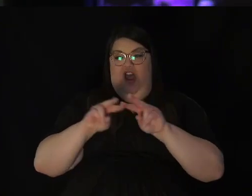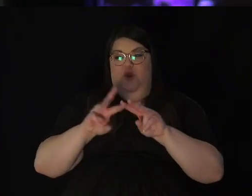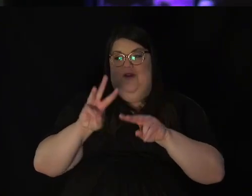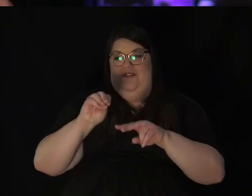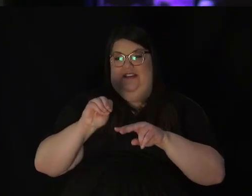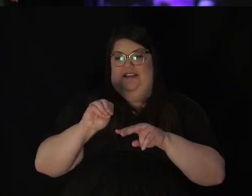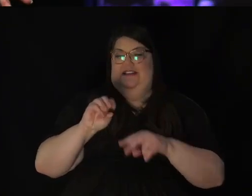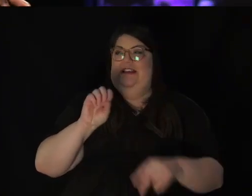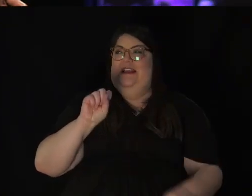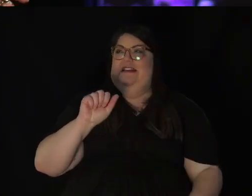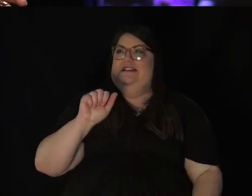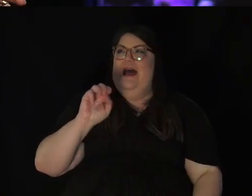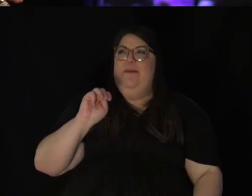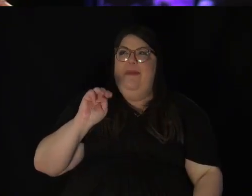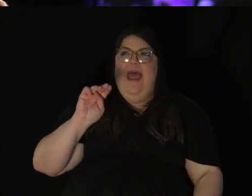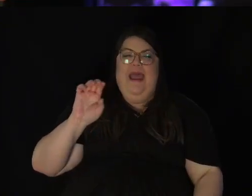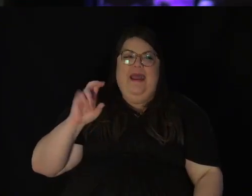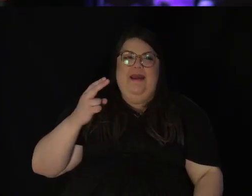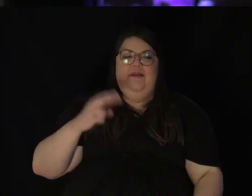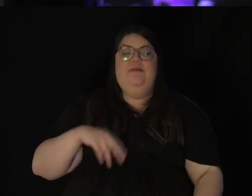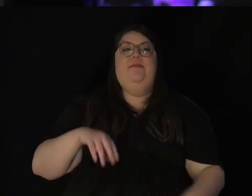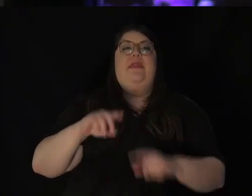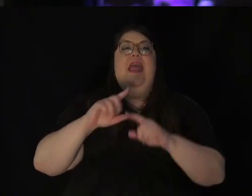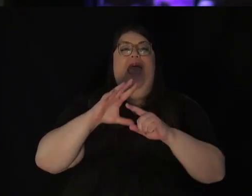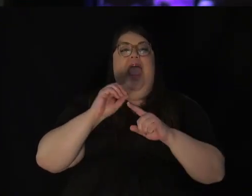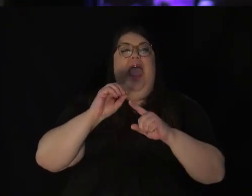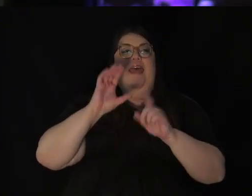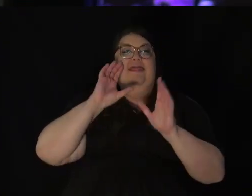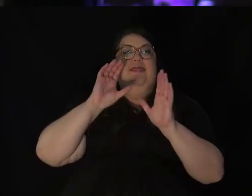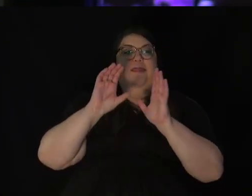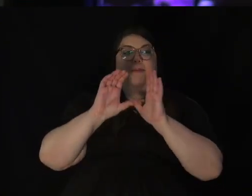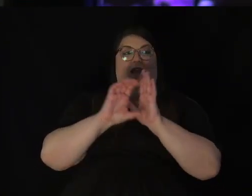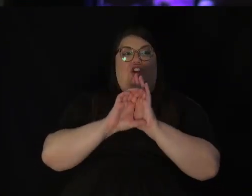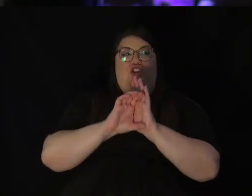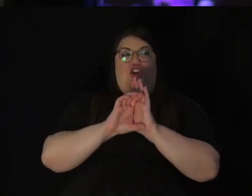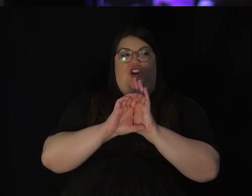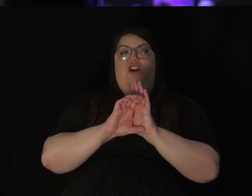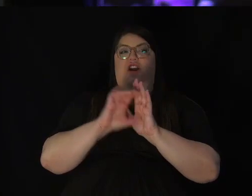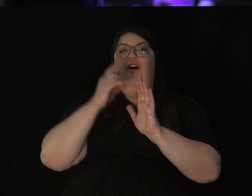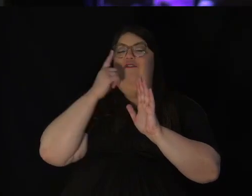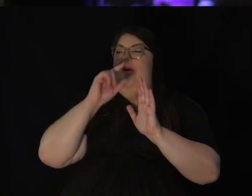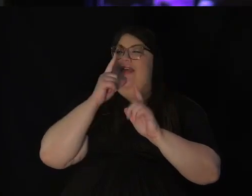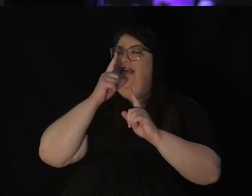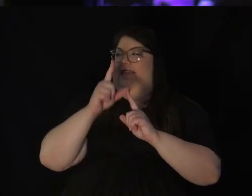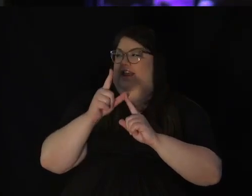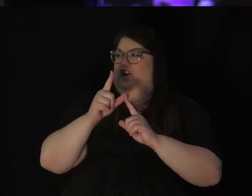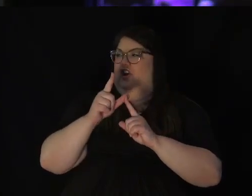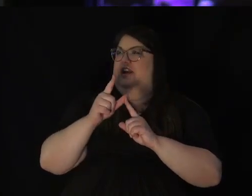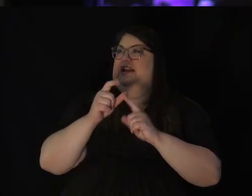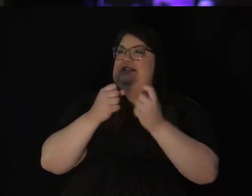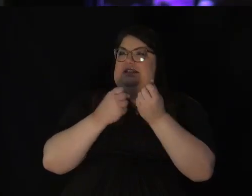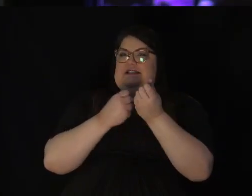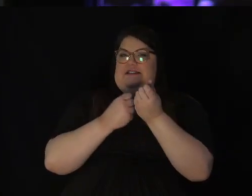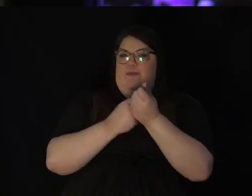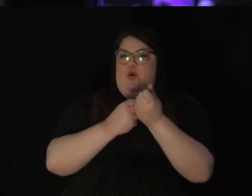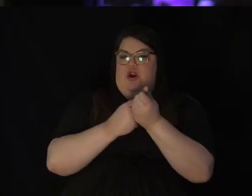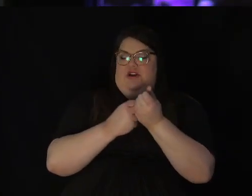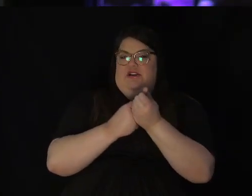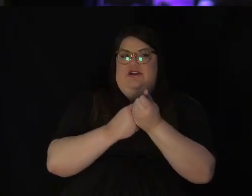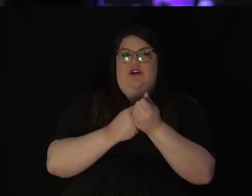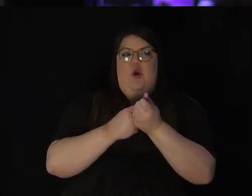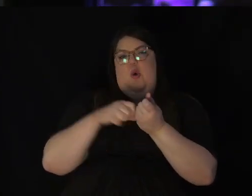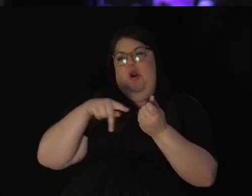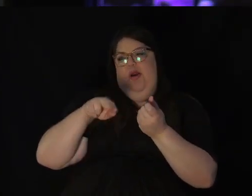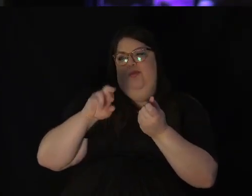Samech. And the pictograph for this letter is a support or a prop. Samech means